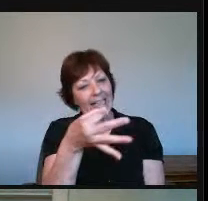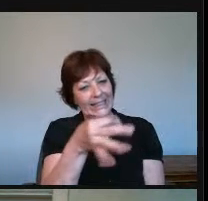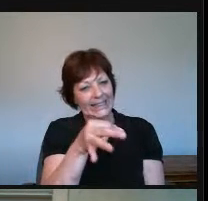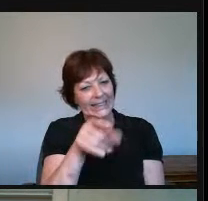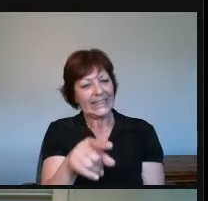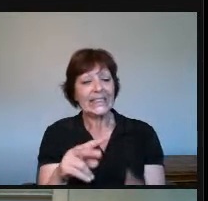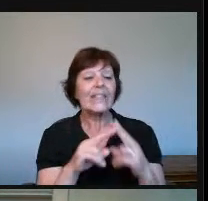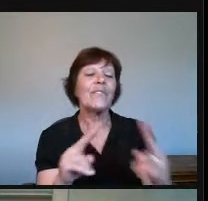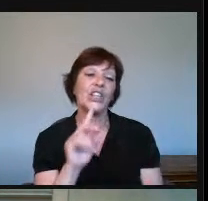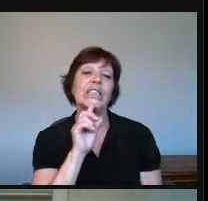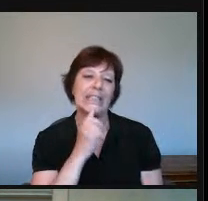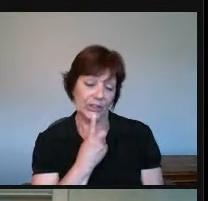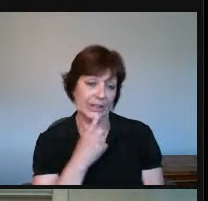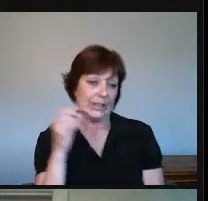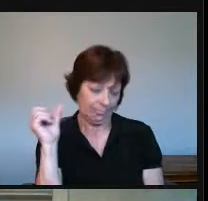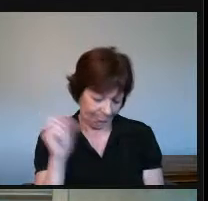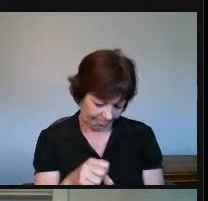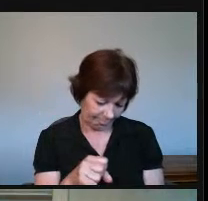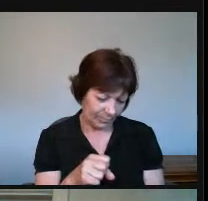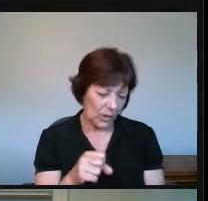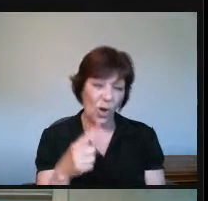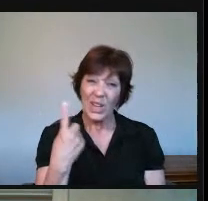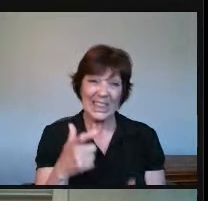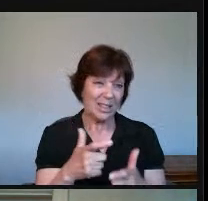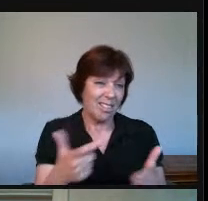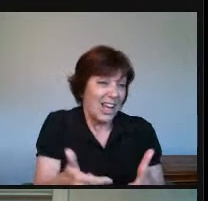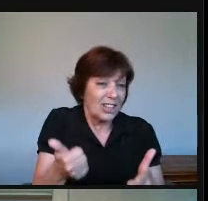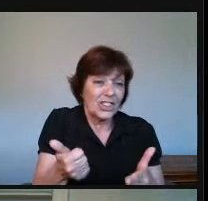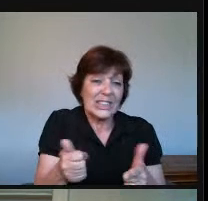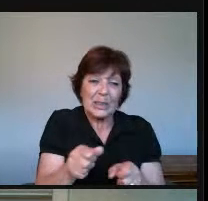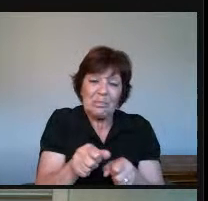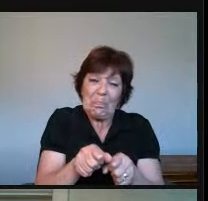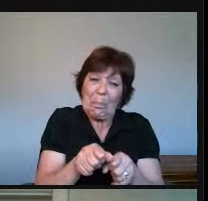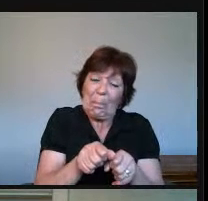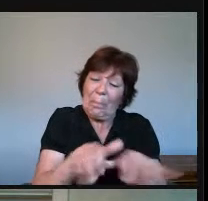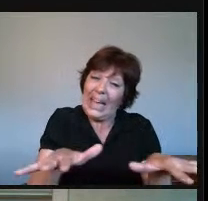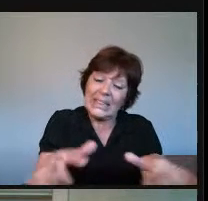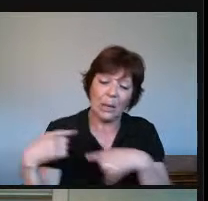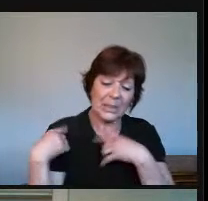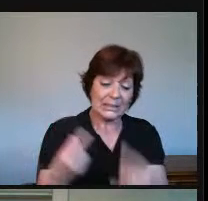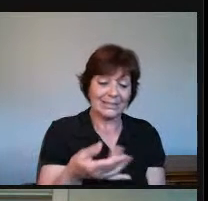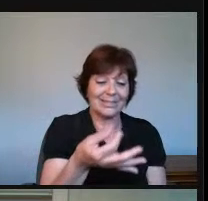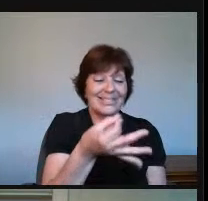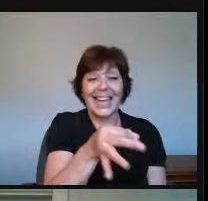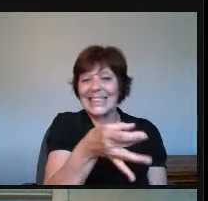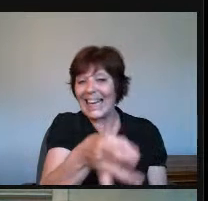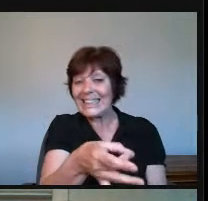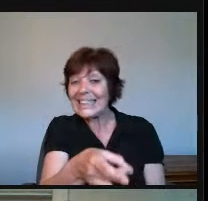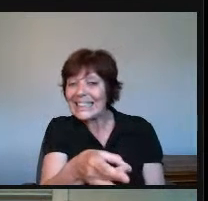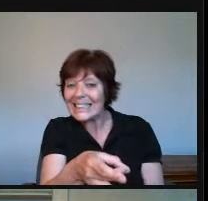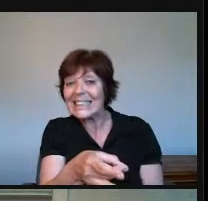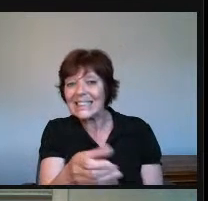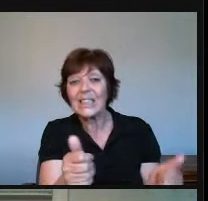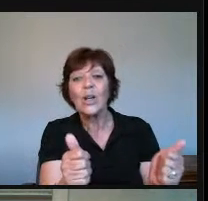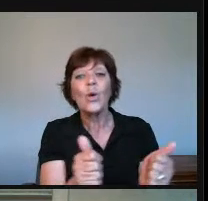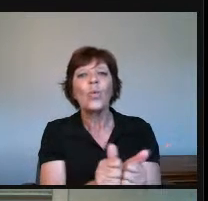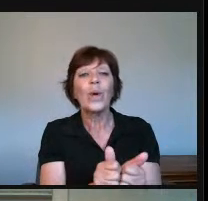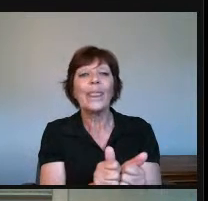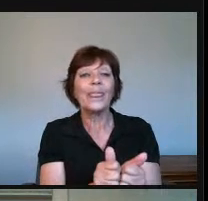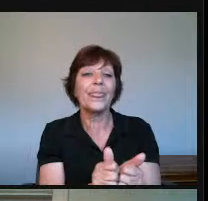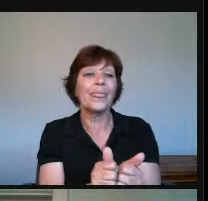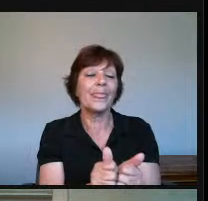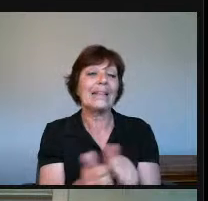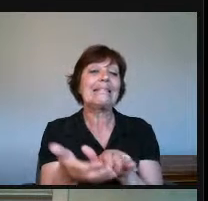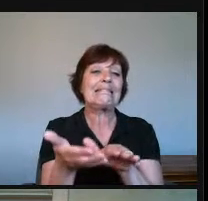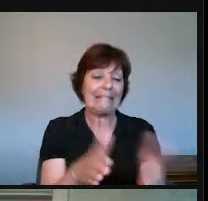very serious. This is the largest pandemic we've had since 1918 in terms of deaths by a